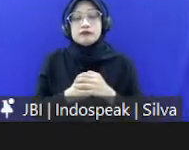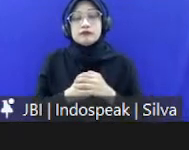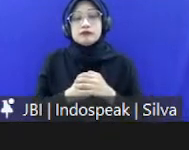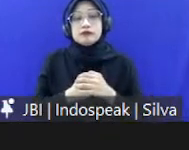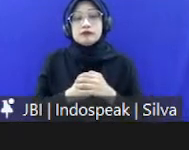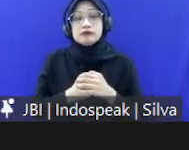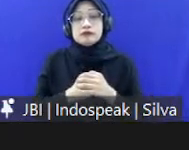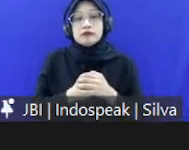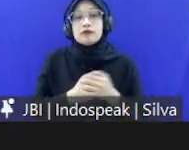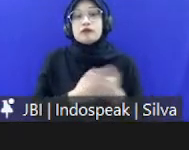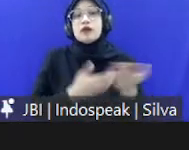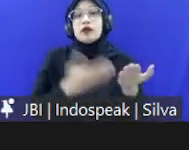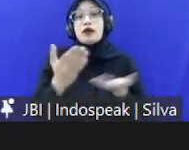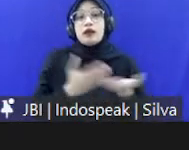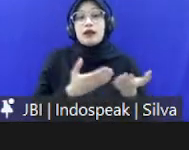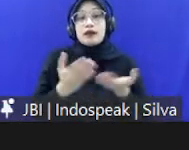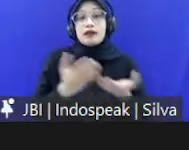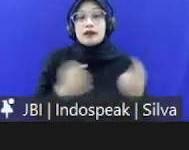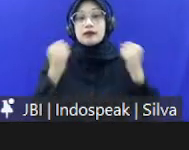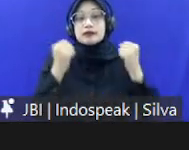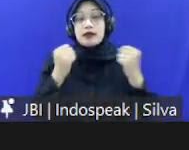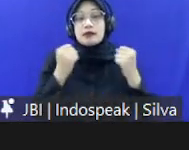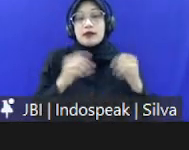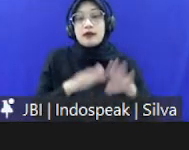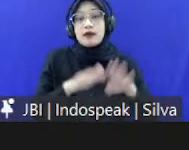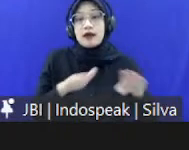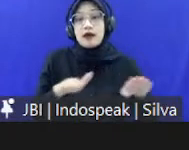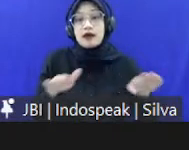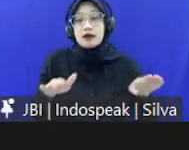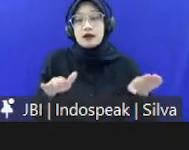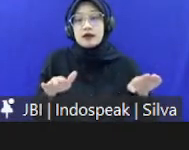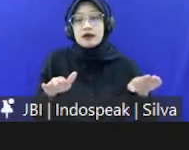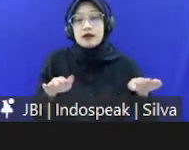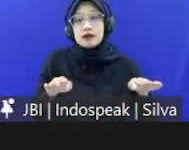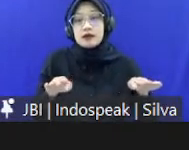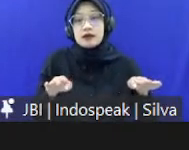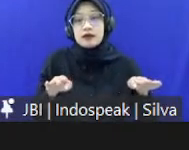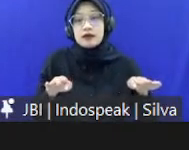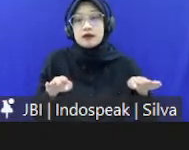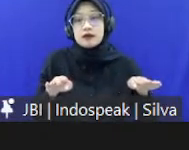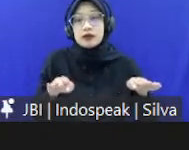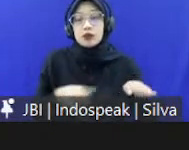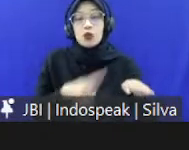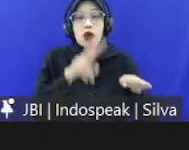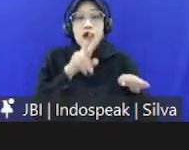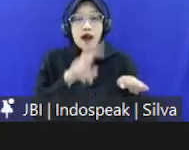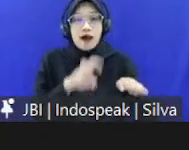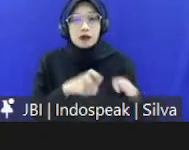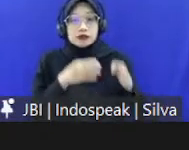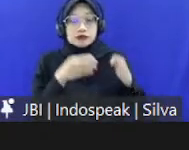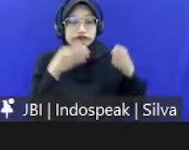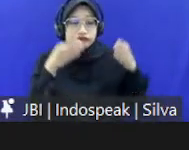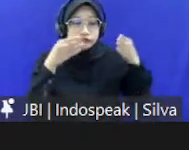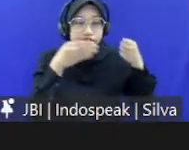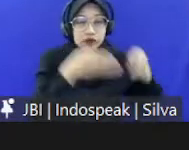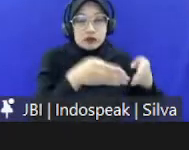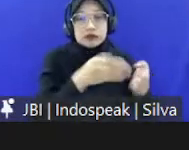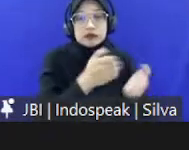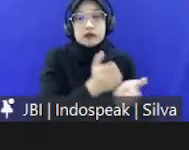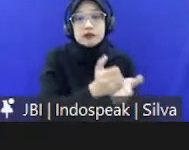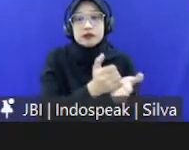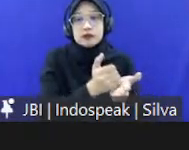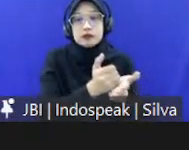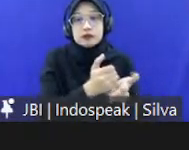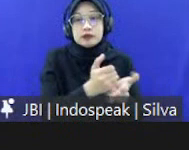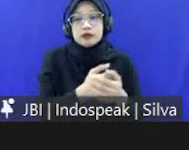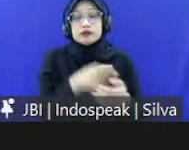health services in nature are more intensive and have to be delivered more regularly in terms of monthly